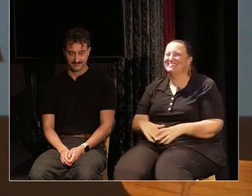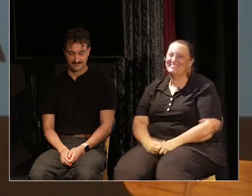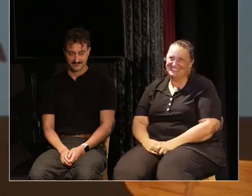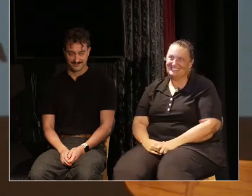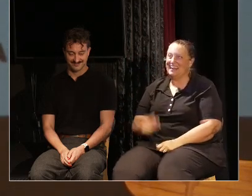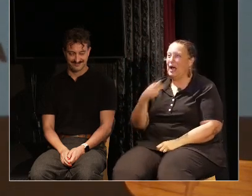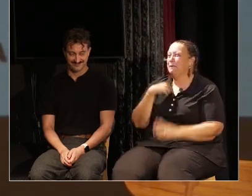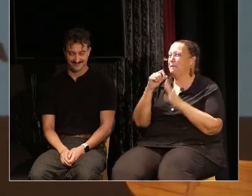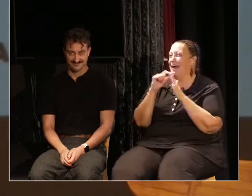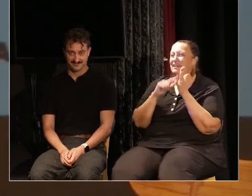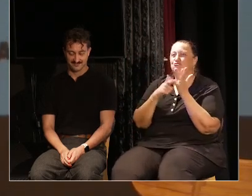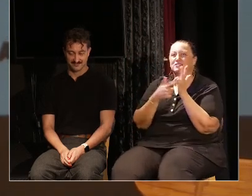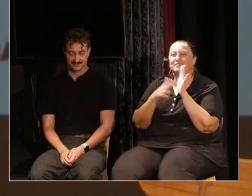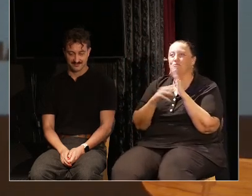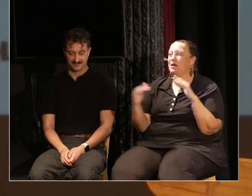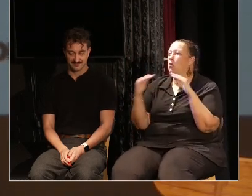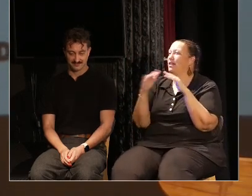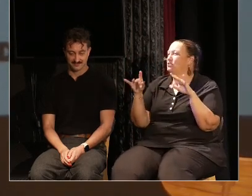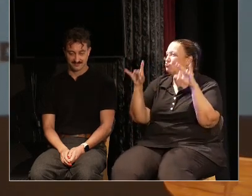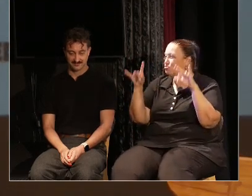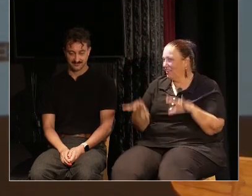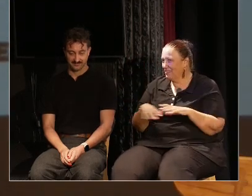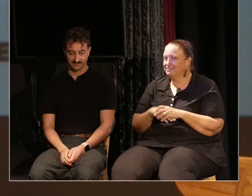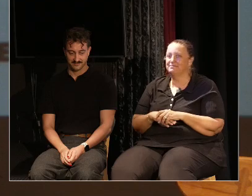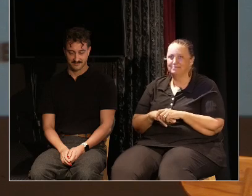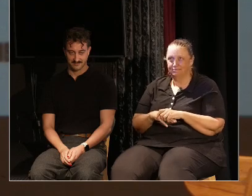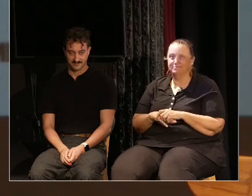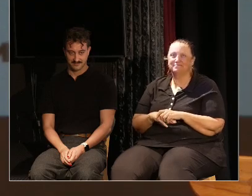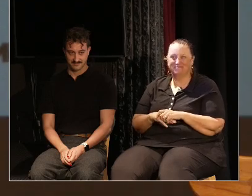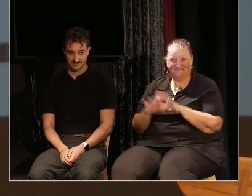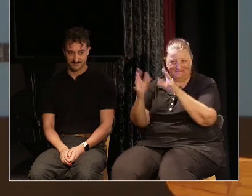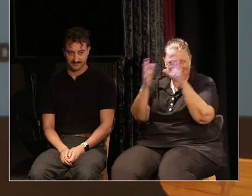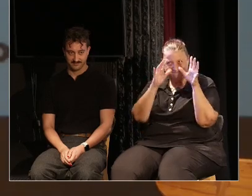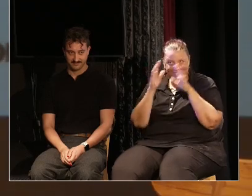I am a patron of Equality Australia, and